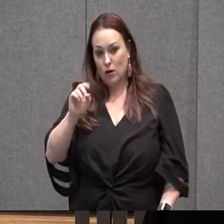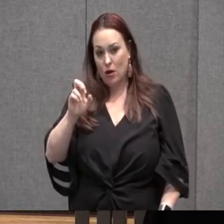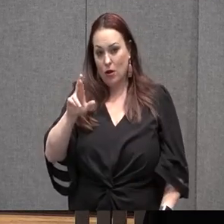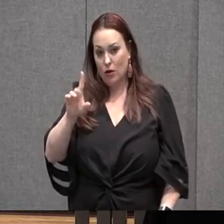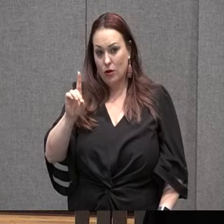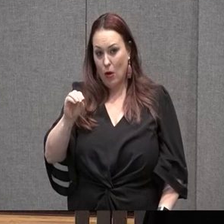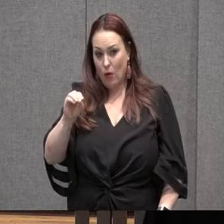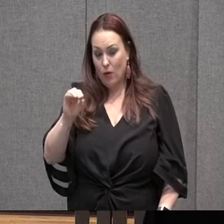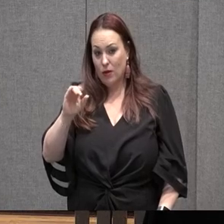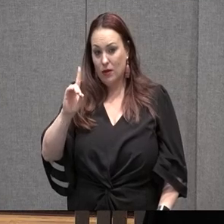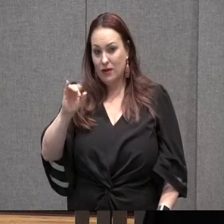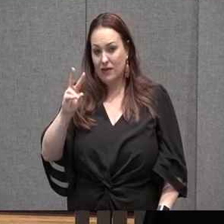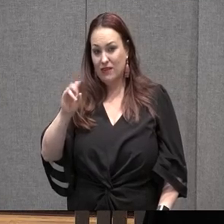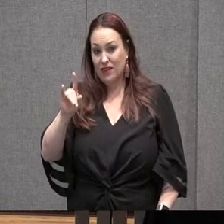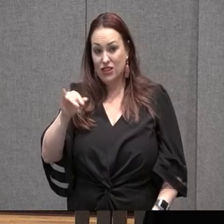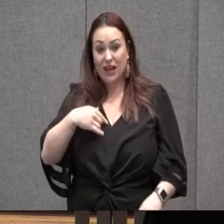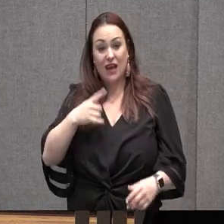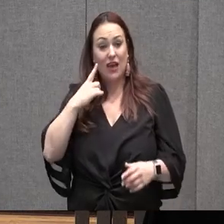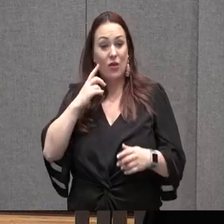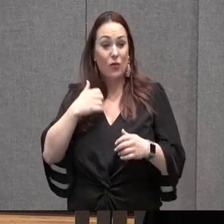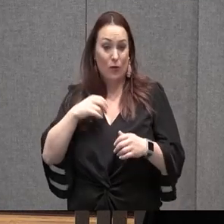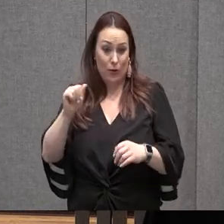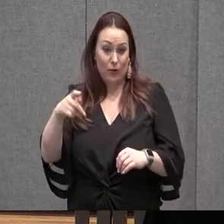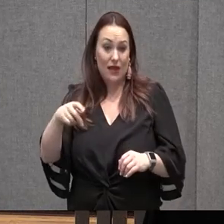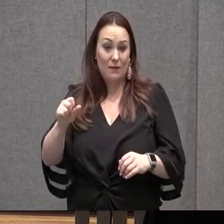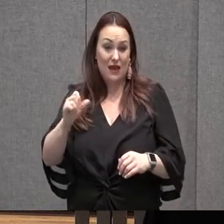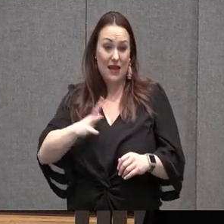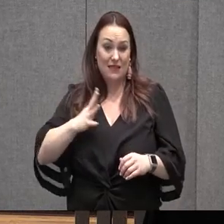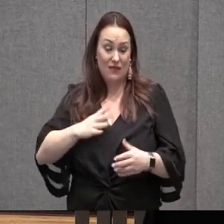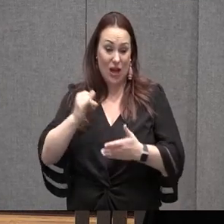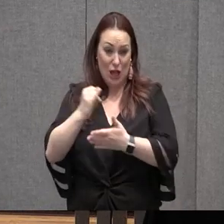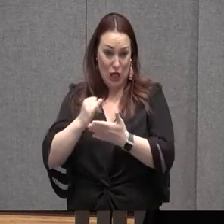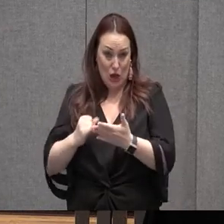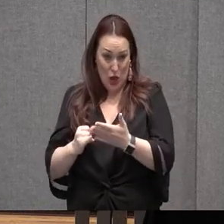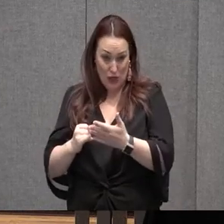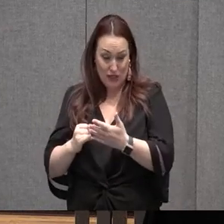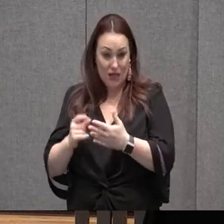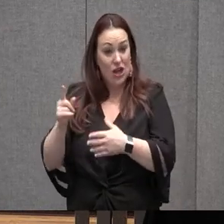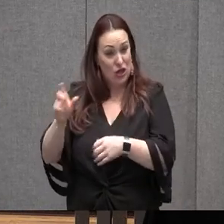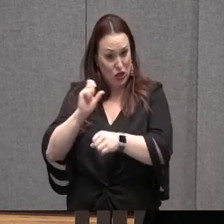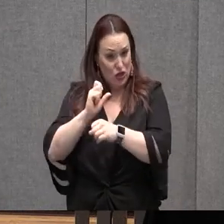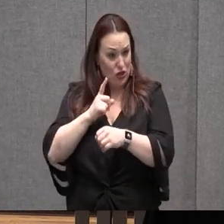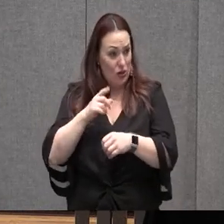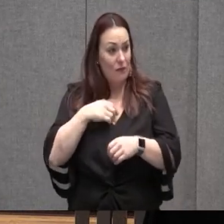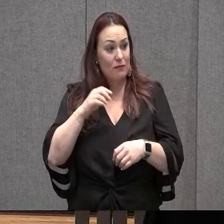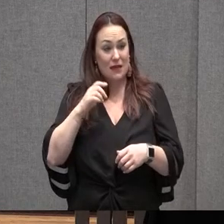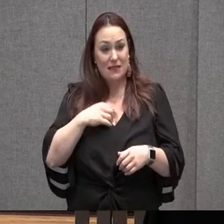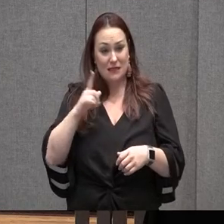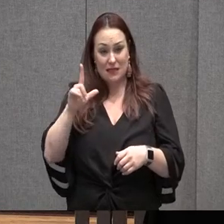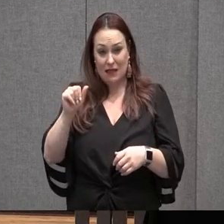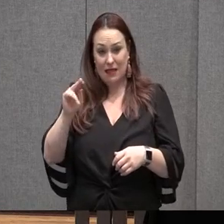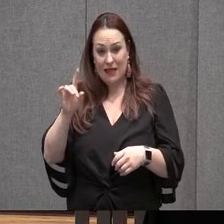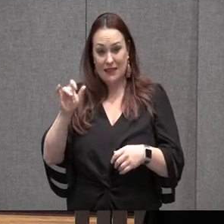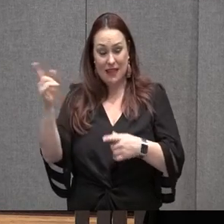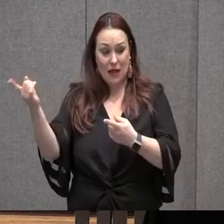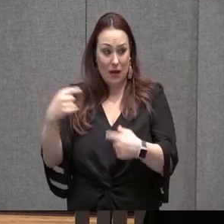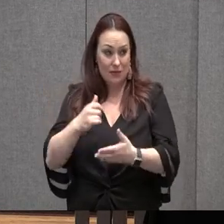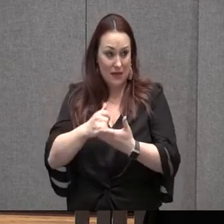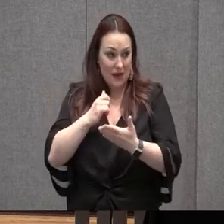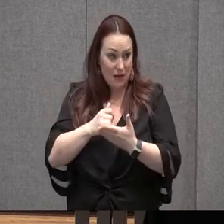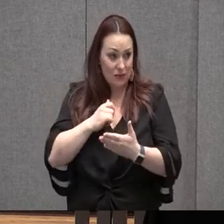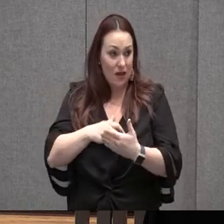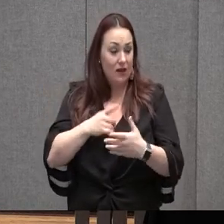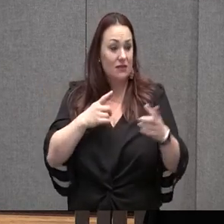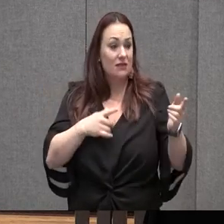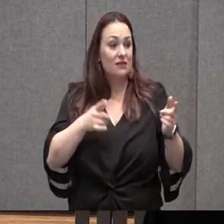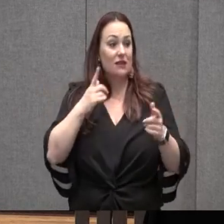Miss Rosie comes in and helps us. You guys do like charcoal sketches and everything, don't you? We do everything. We go out into the nature and